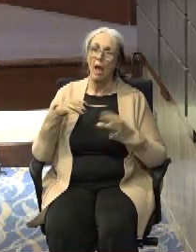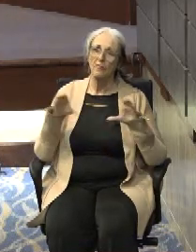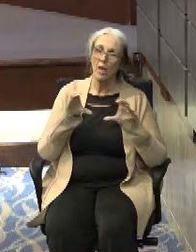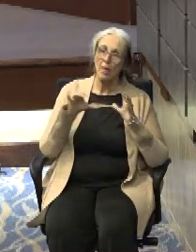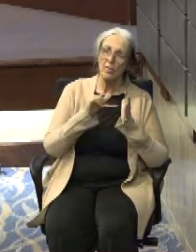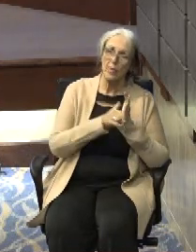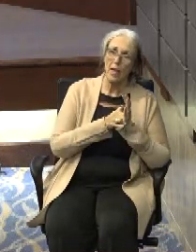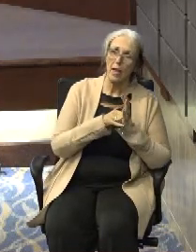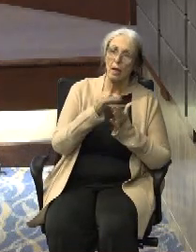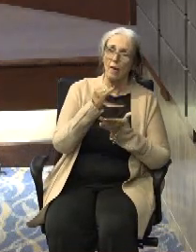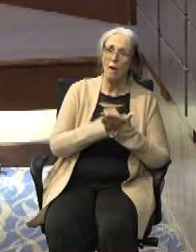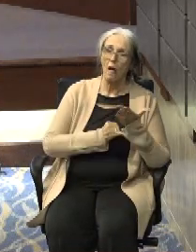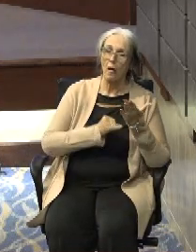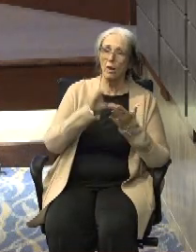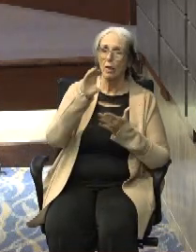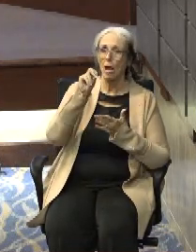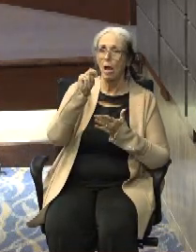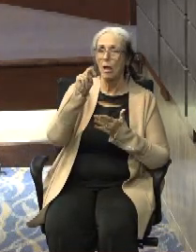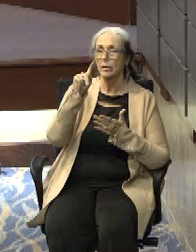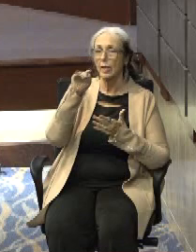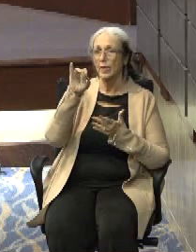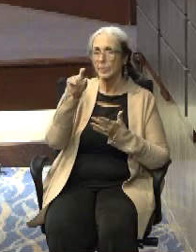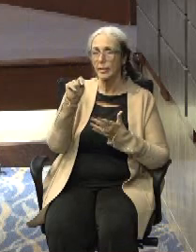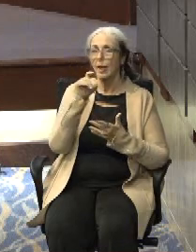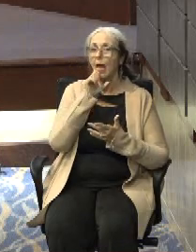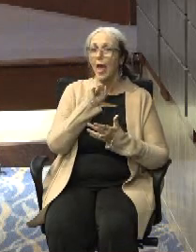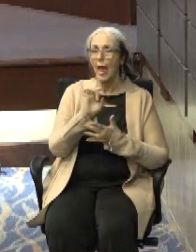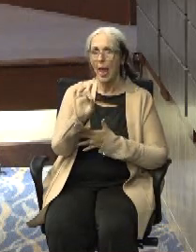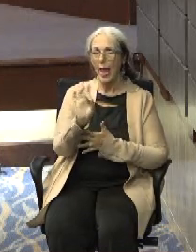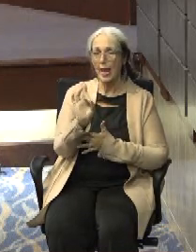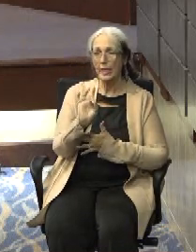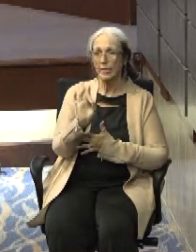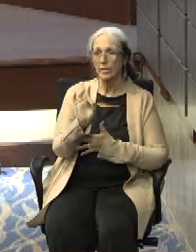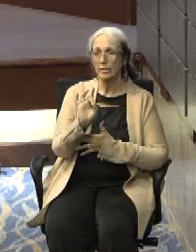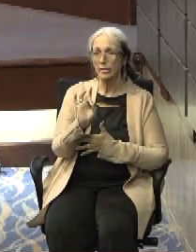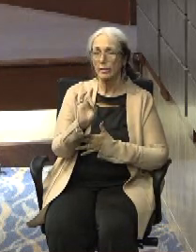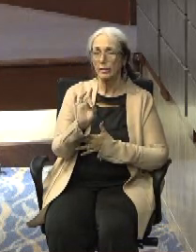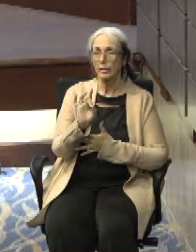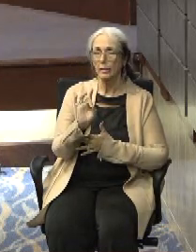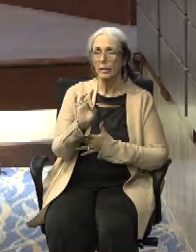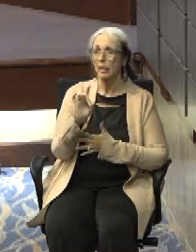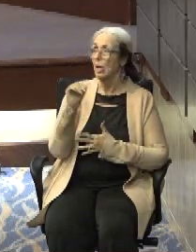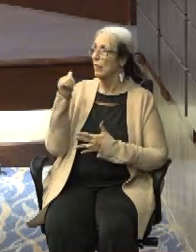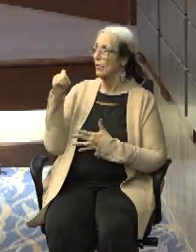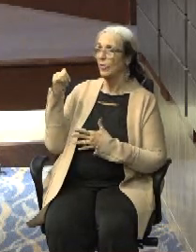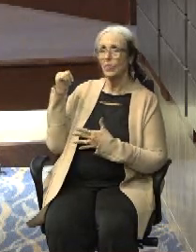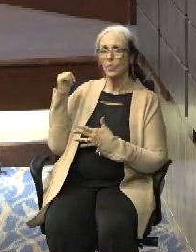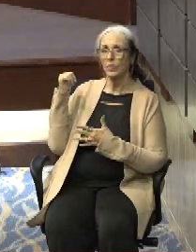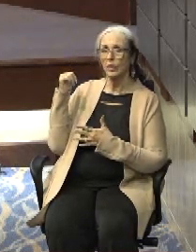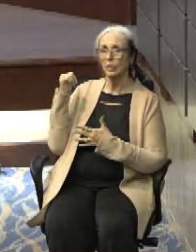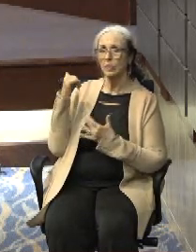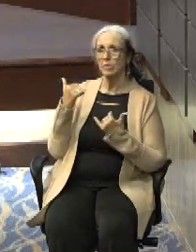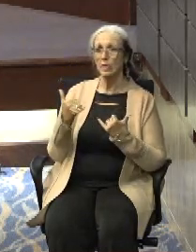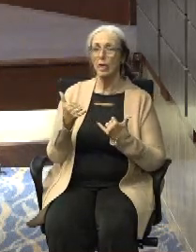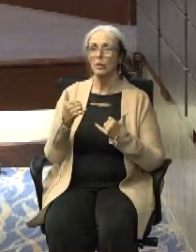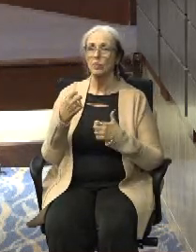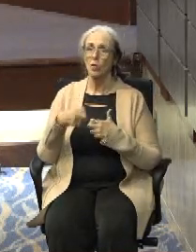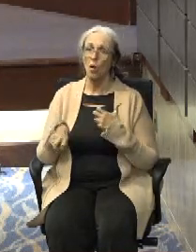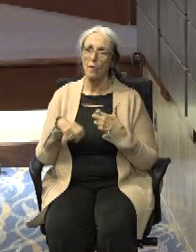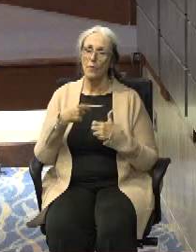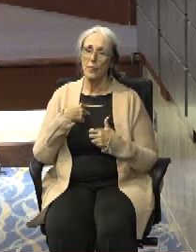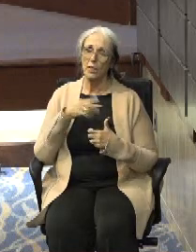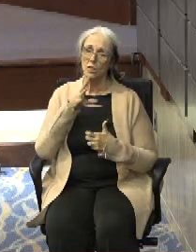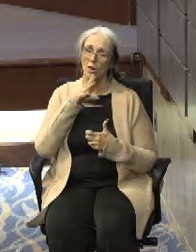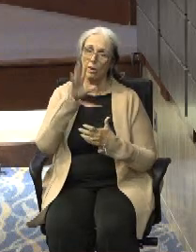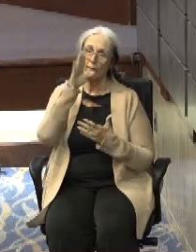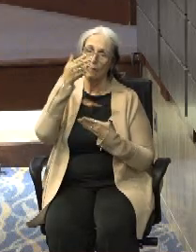art contest when I was 8 years old. This is new to me coming up here and talking in front of everybody. I'm